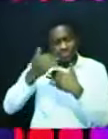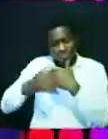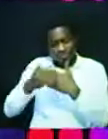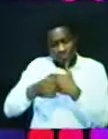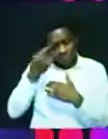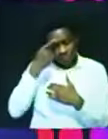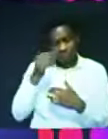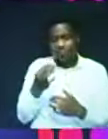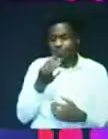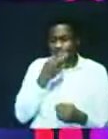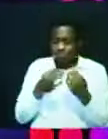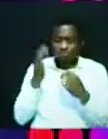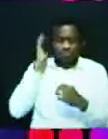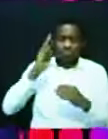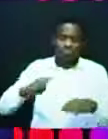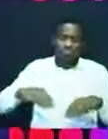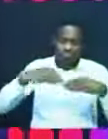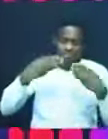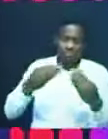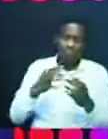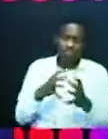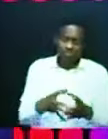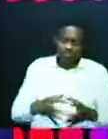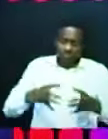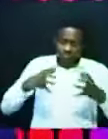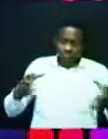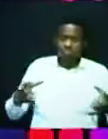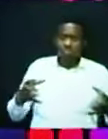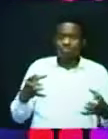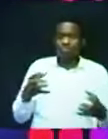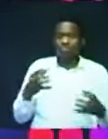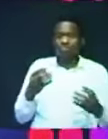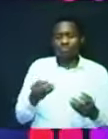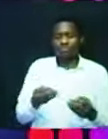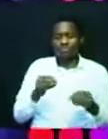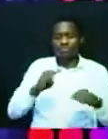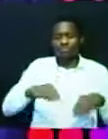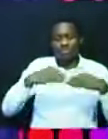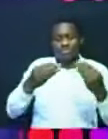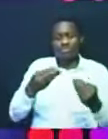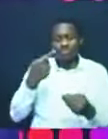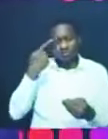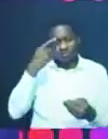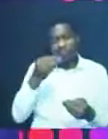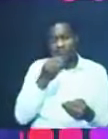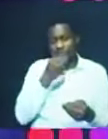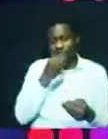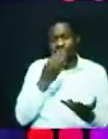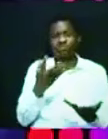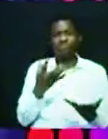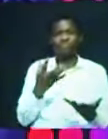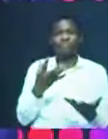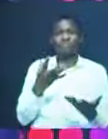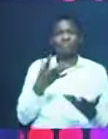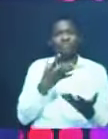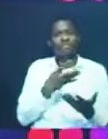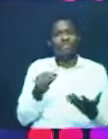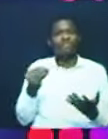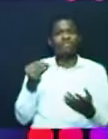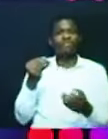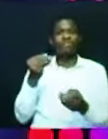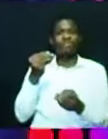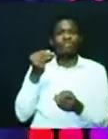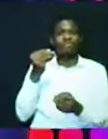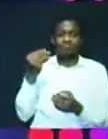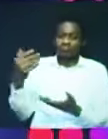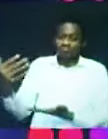seed and will enlarge the harvest of your righteousness. Ma odidifo aduane na oma